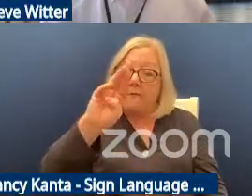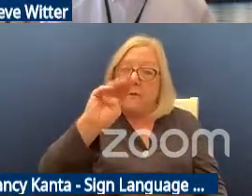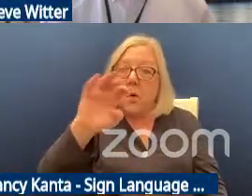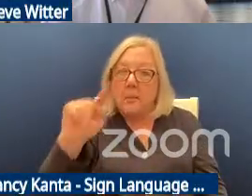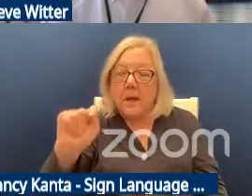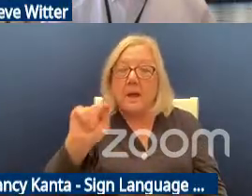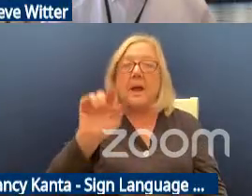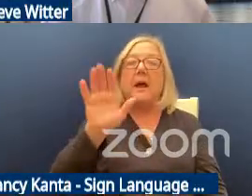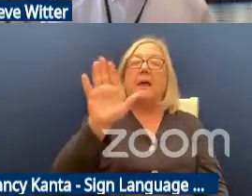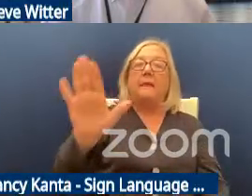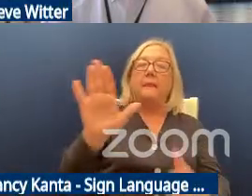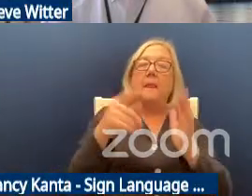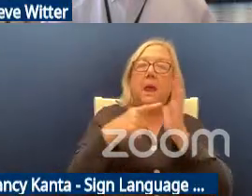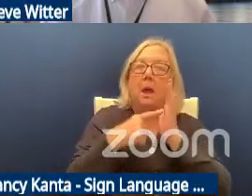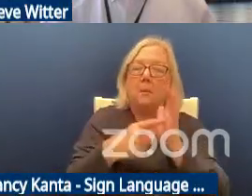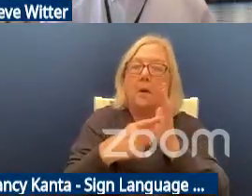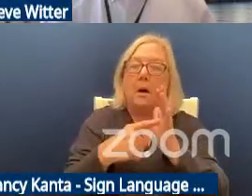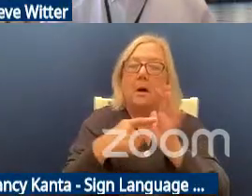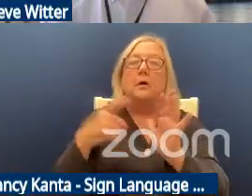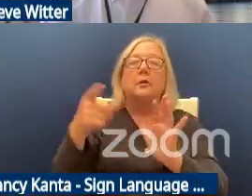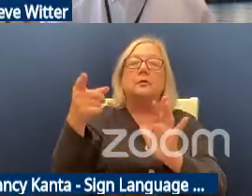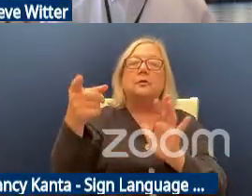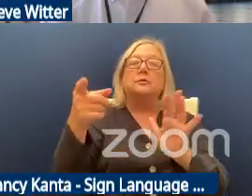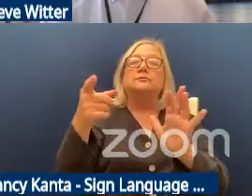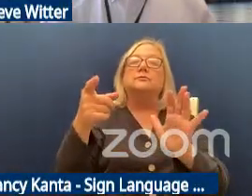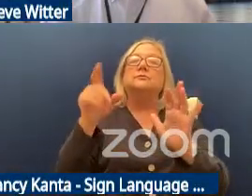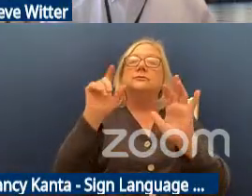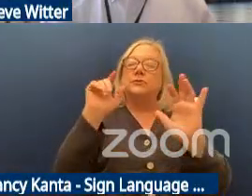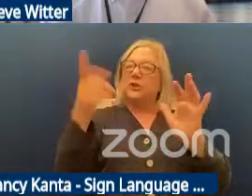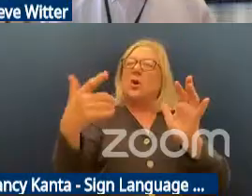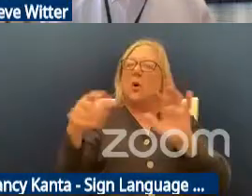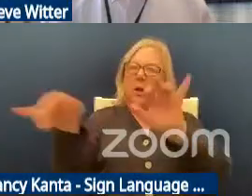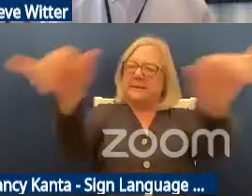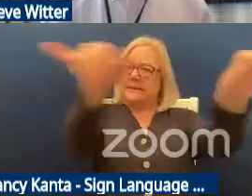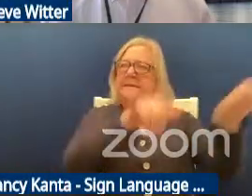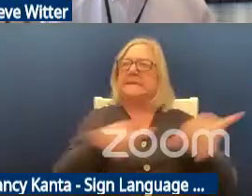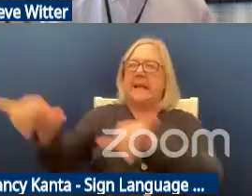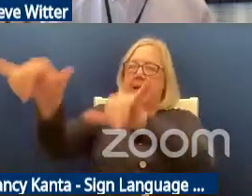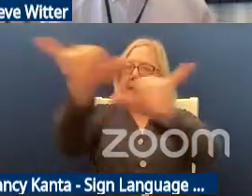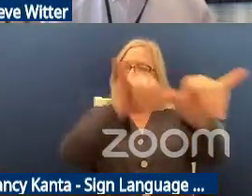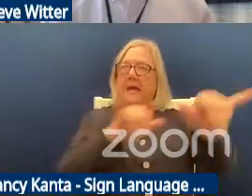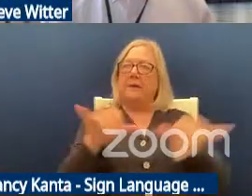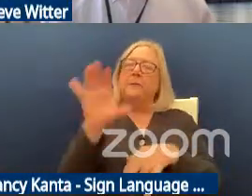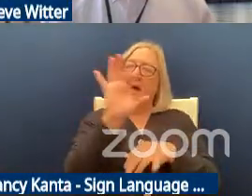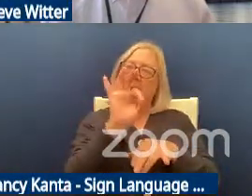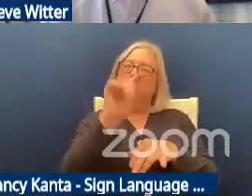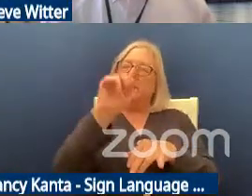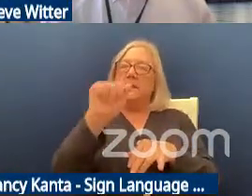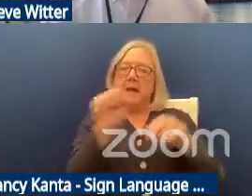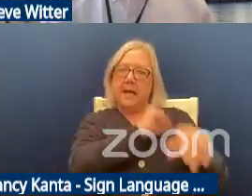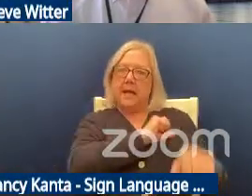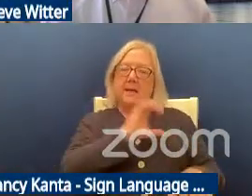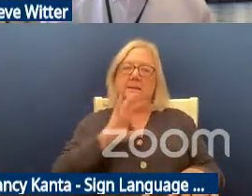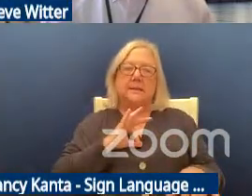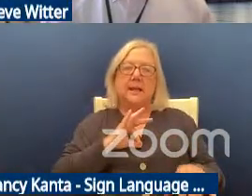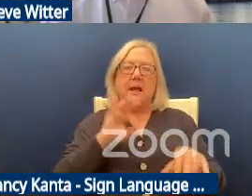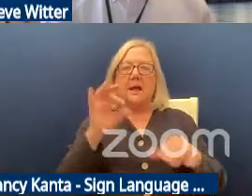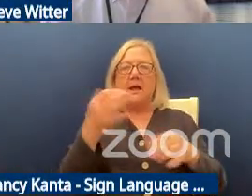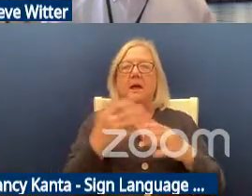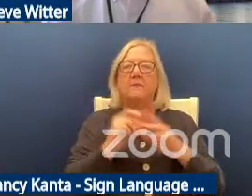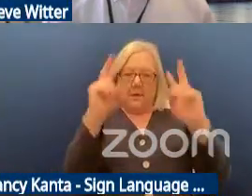model, so that there's an equivalency and that FTA staff can assess the data